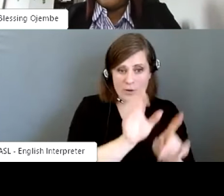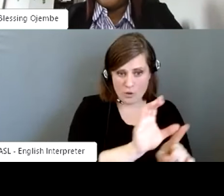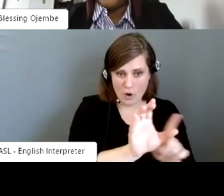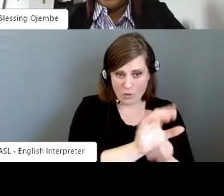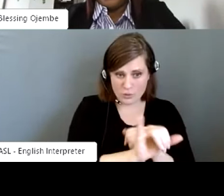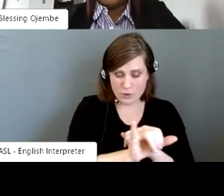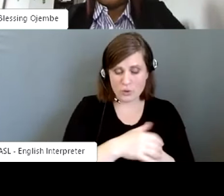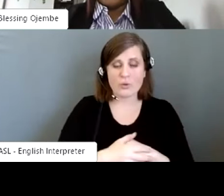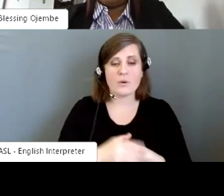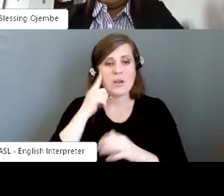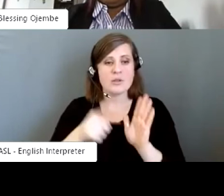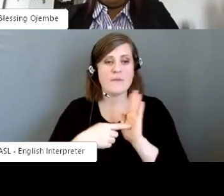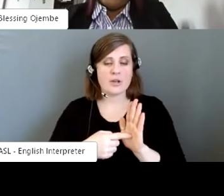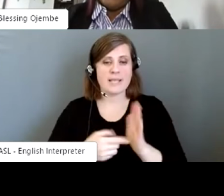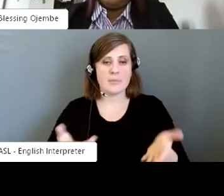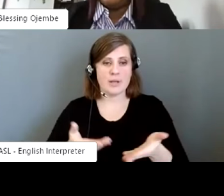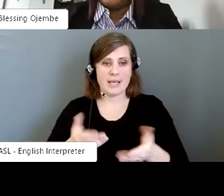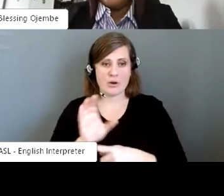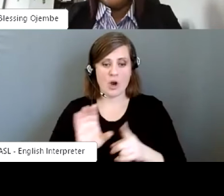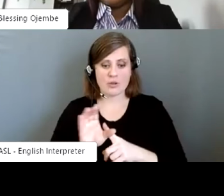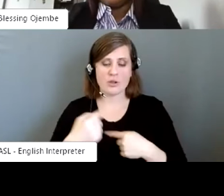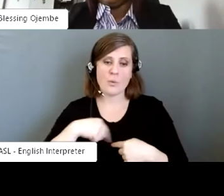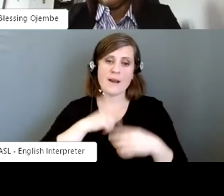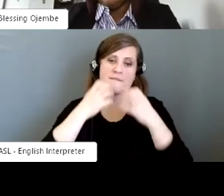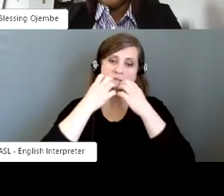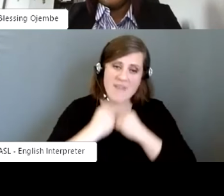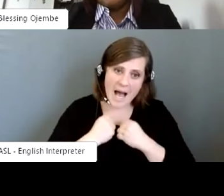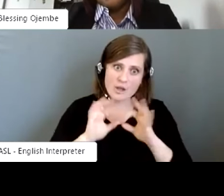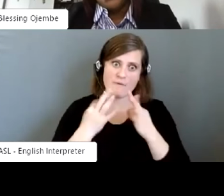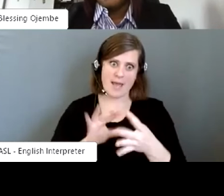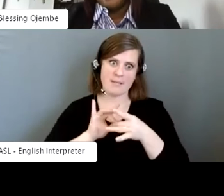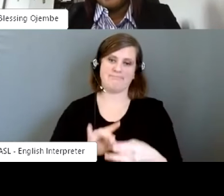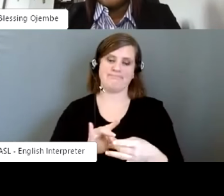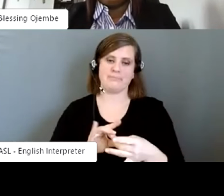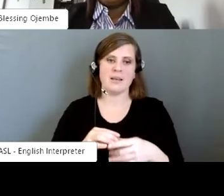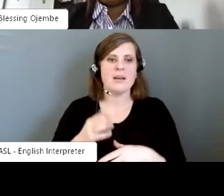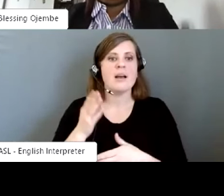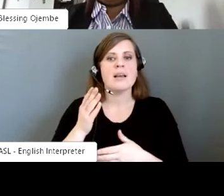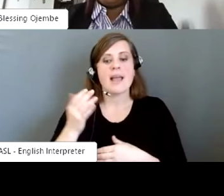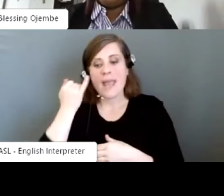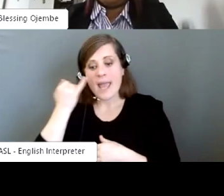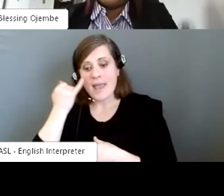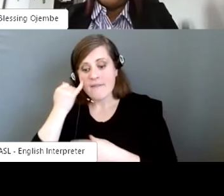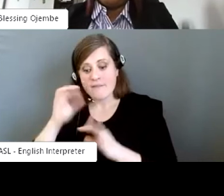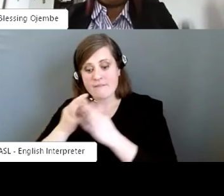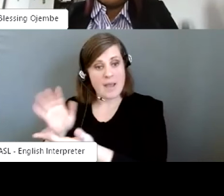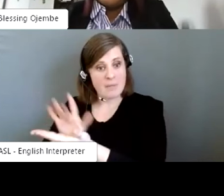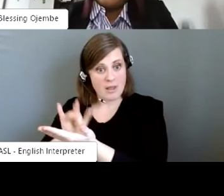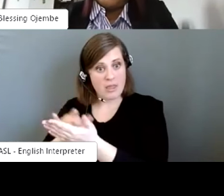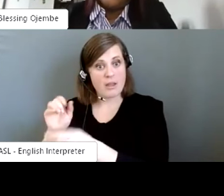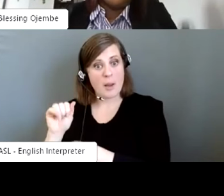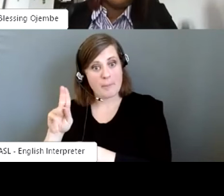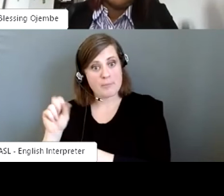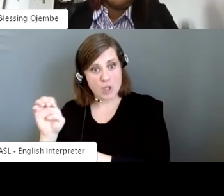For example, in a culture where people value family relationship, an individual who's facing abuse by a family member will find